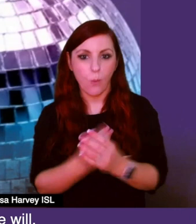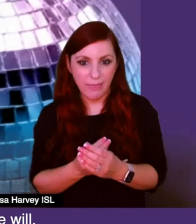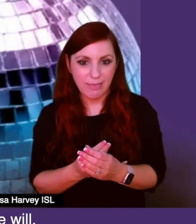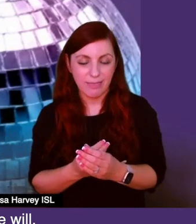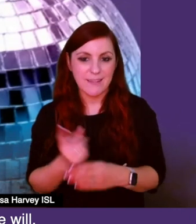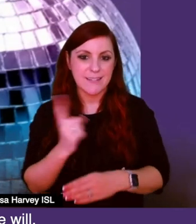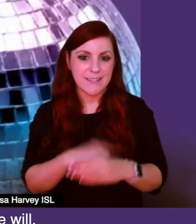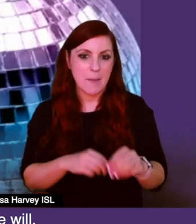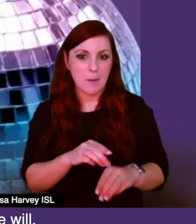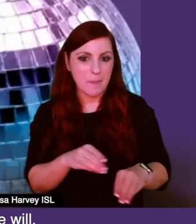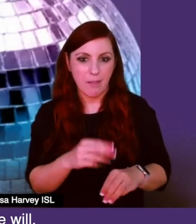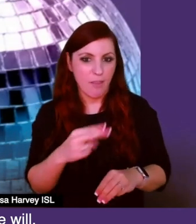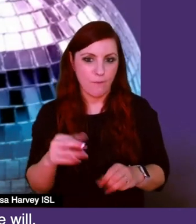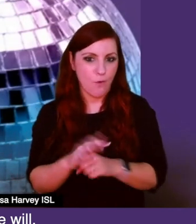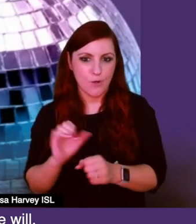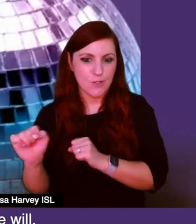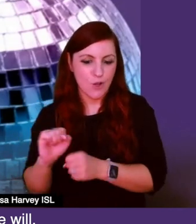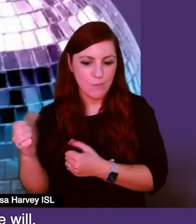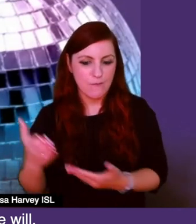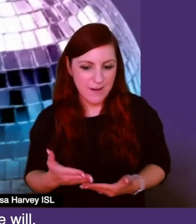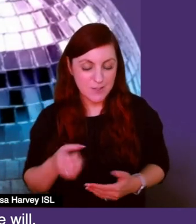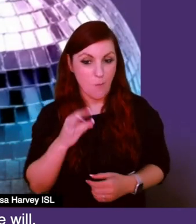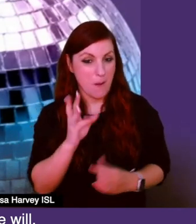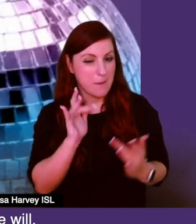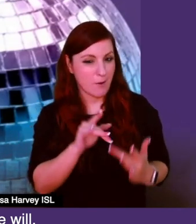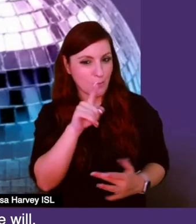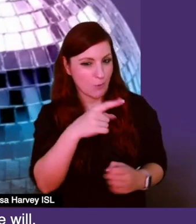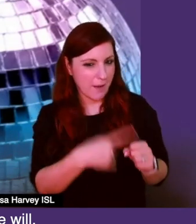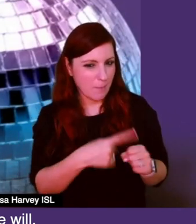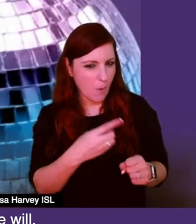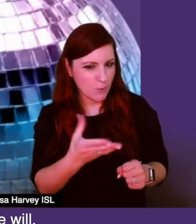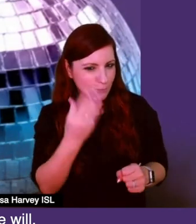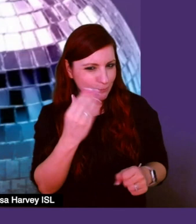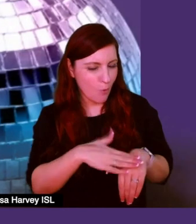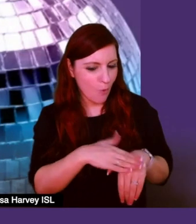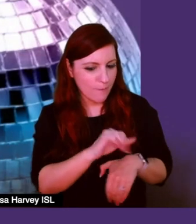for service providers. So we'll be in contact, so you're